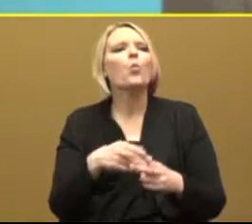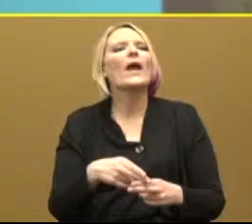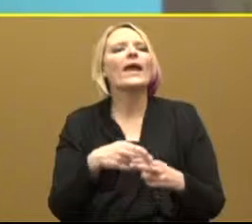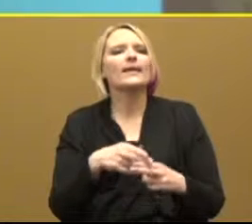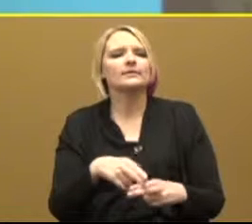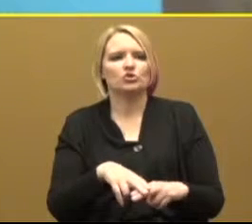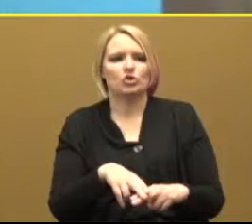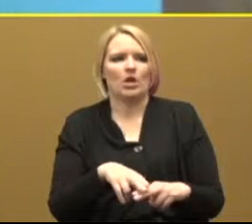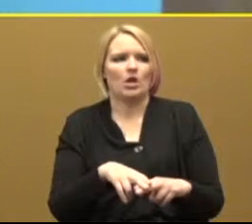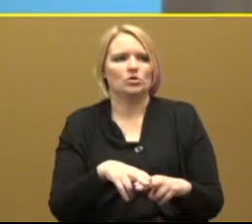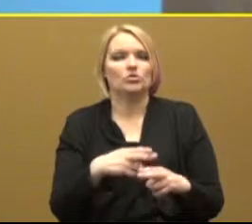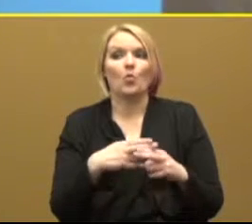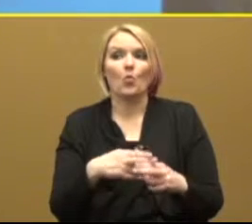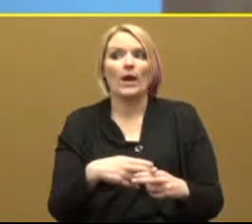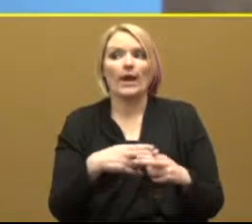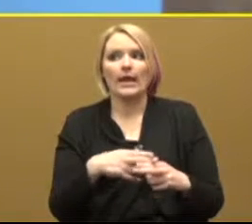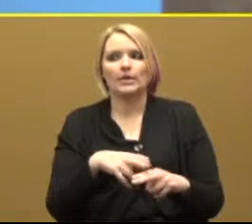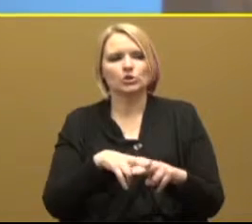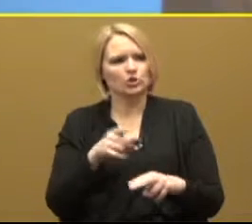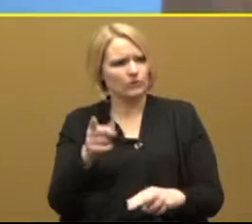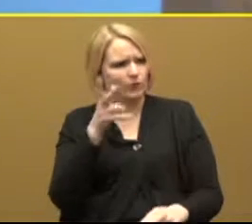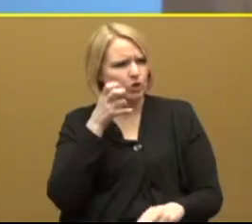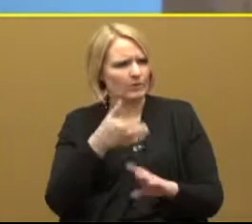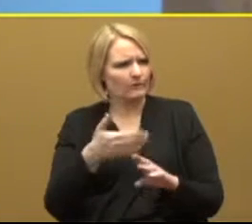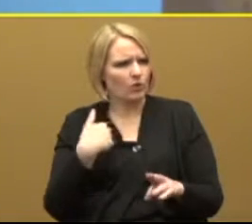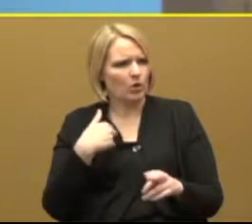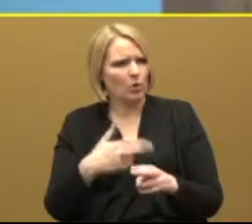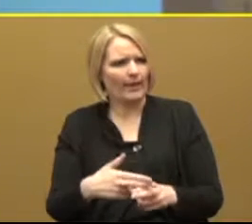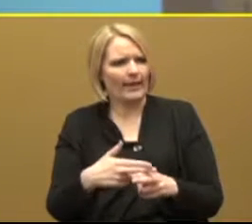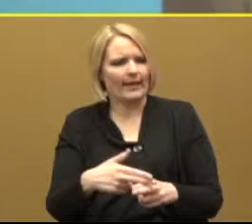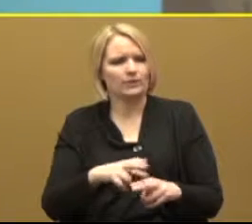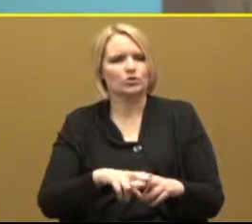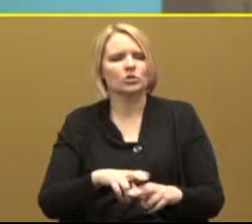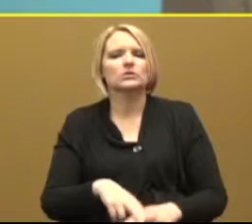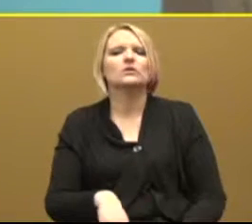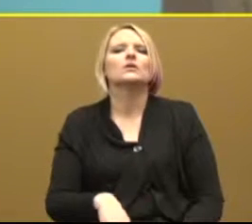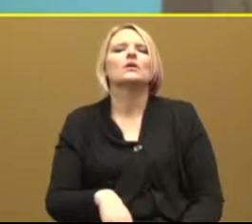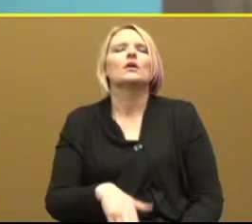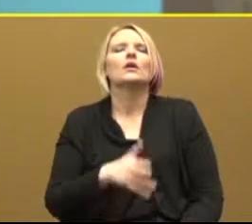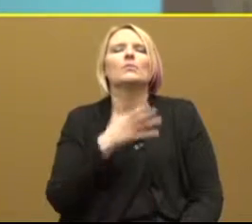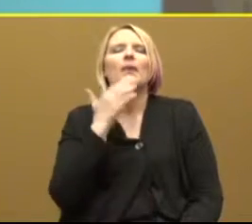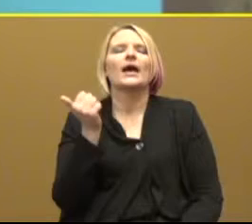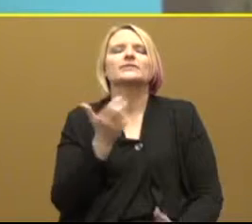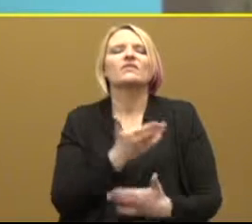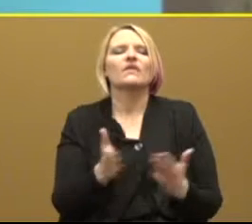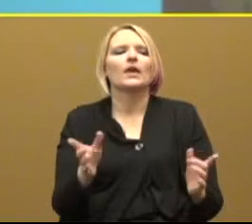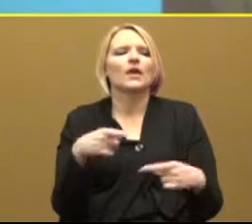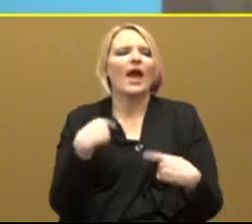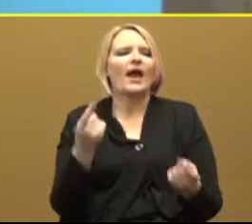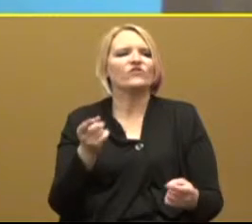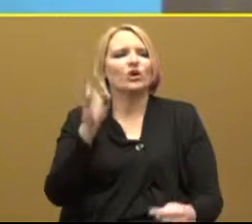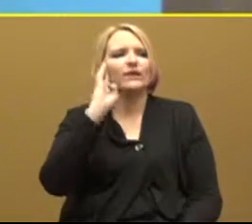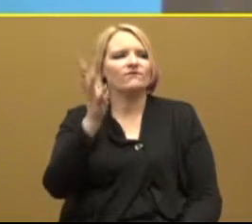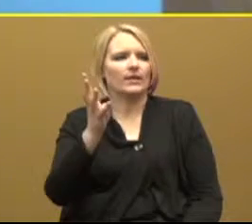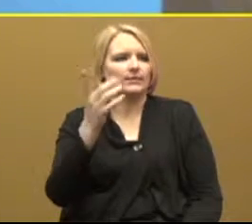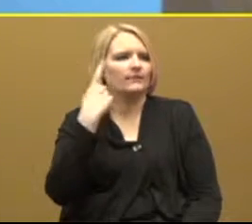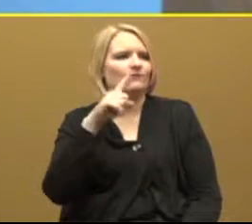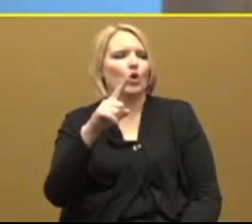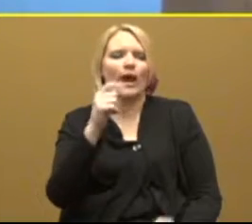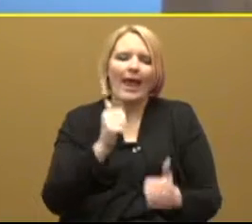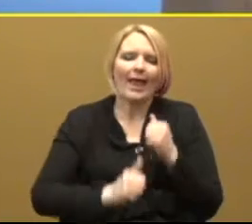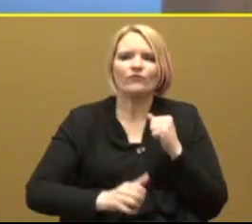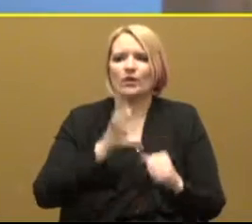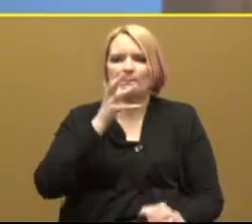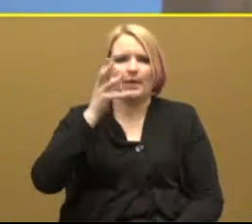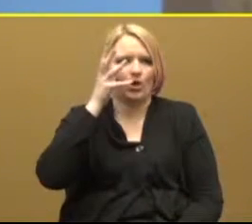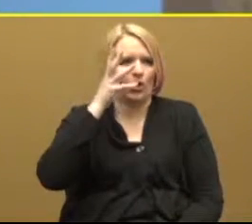chairs. Weight chairs. Have you guys ever heard of weight chairs? Best thing ever invented for every